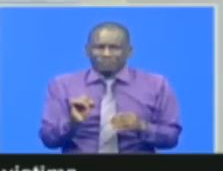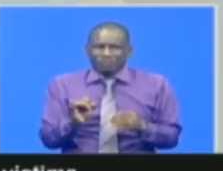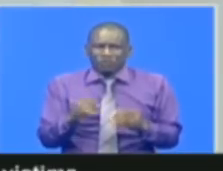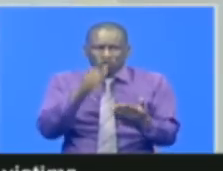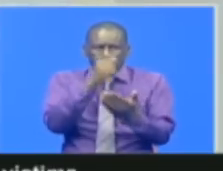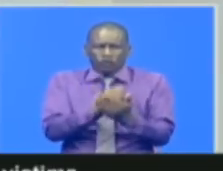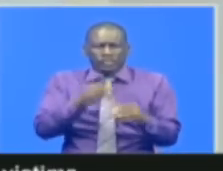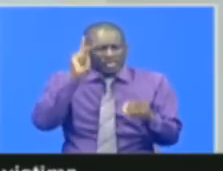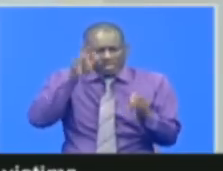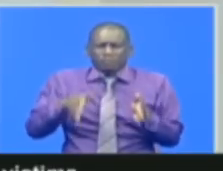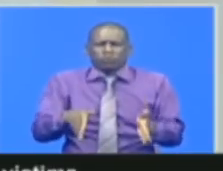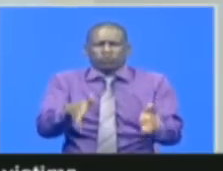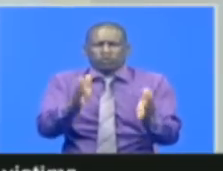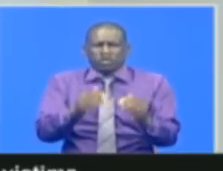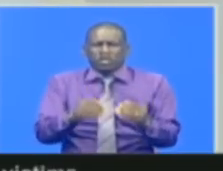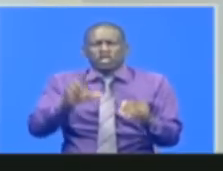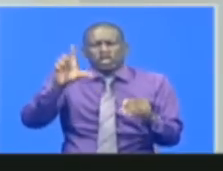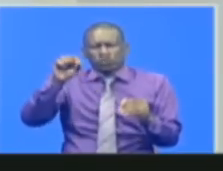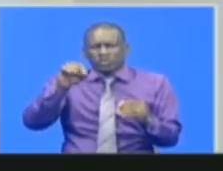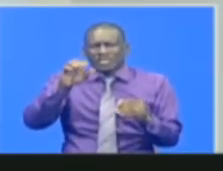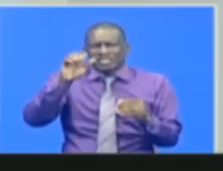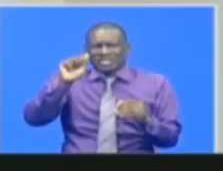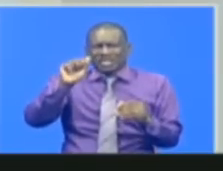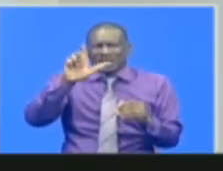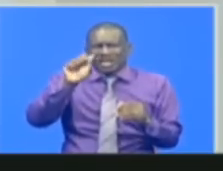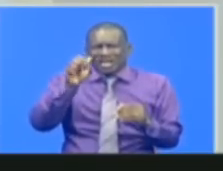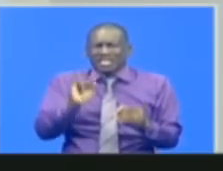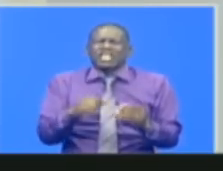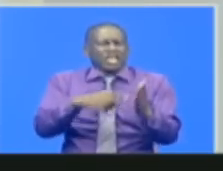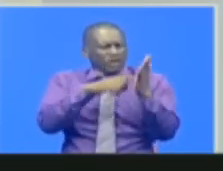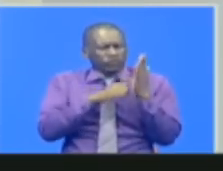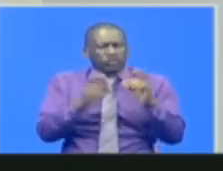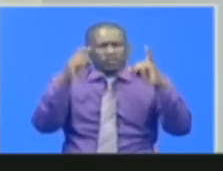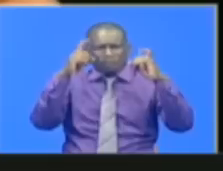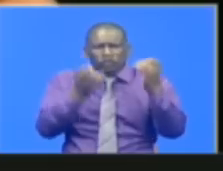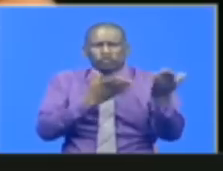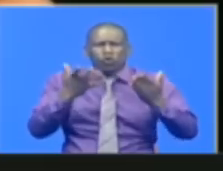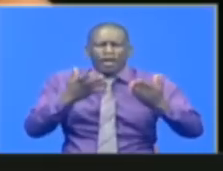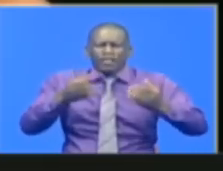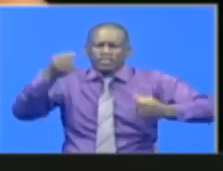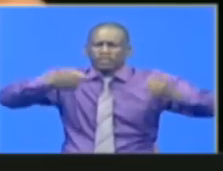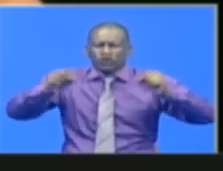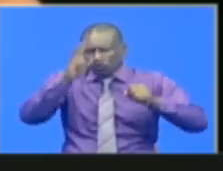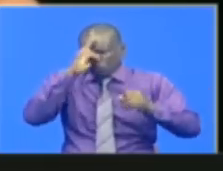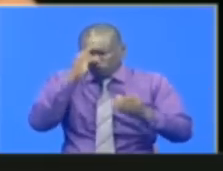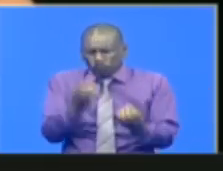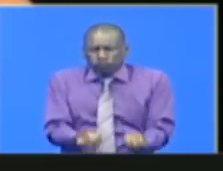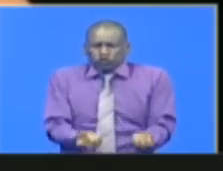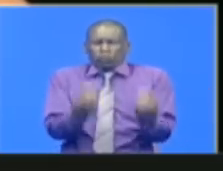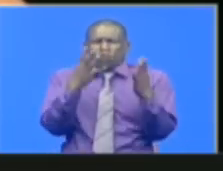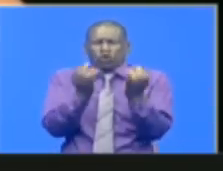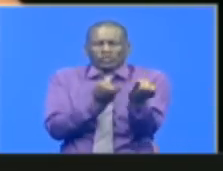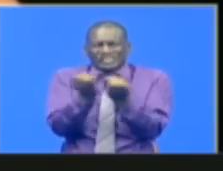headquarters along Kiambu Road. In tweets, Alai had published pictures of the scene where a police vehicle ran over an explosive device in Wajir on